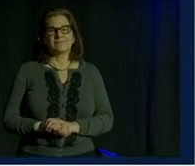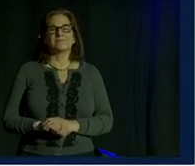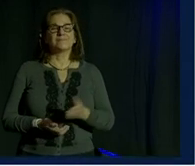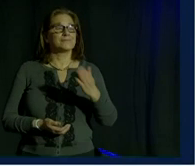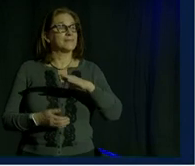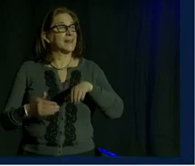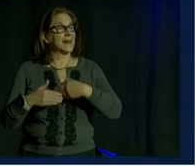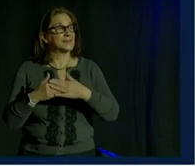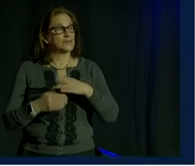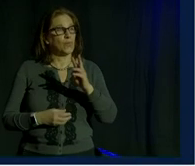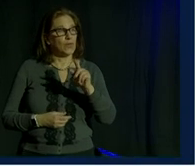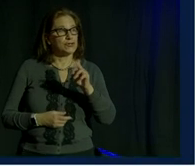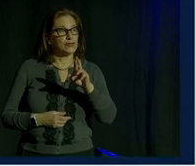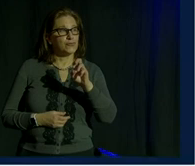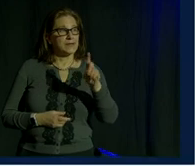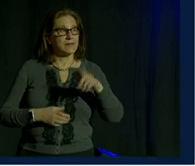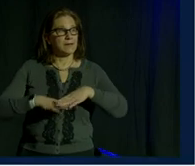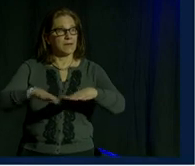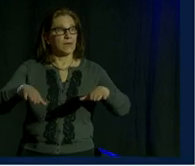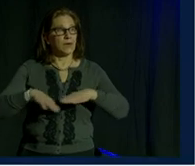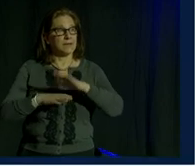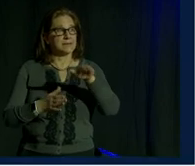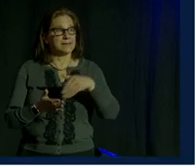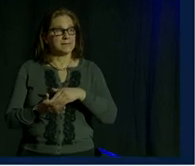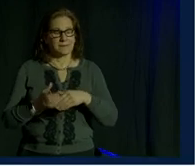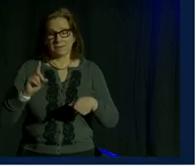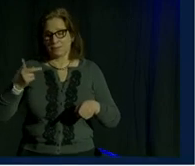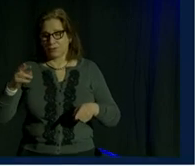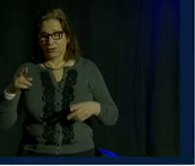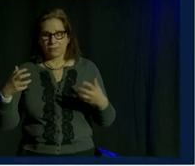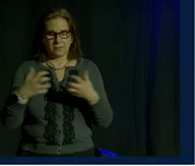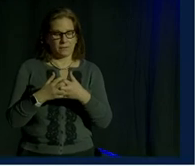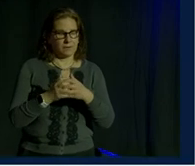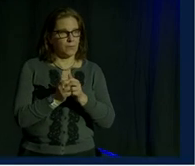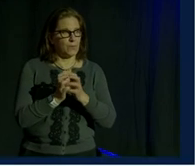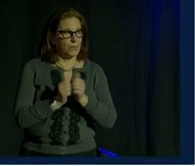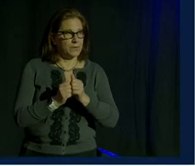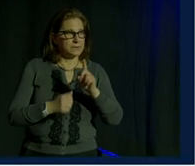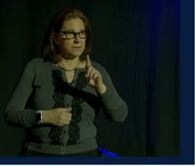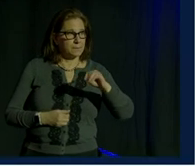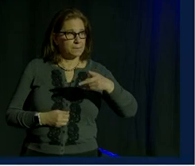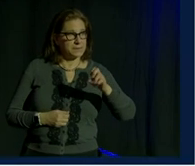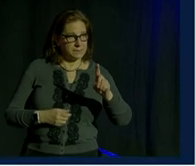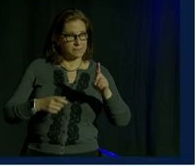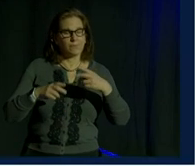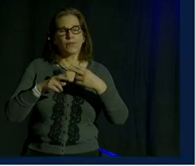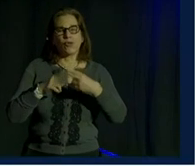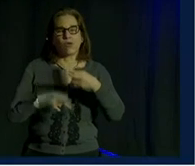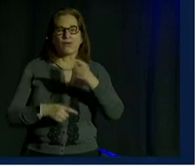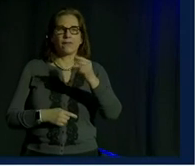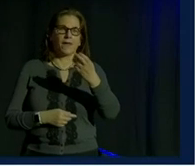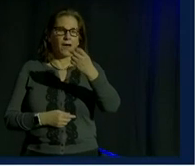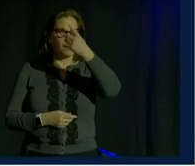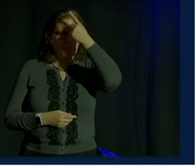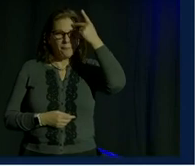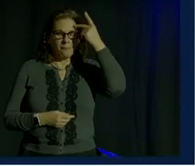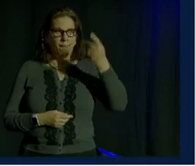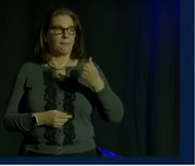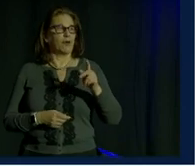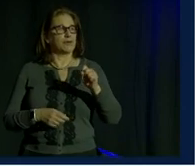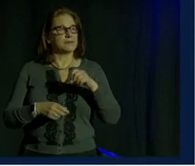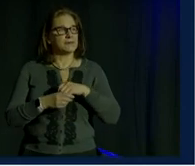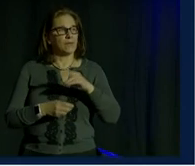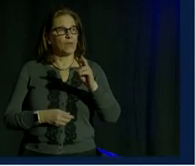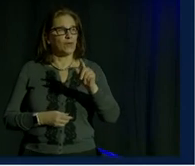DPR is currently working with DMPED on the development of the parks at Walter Reed. The 66-acre redevelopment of the